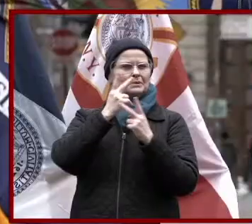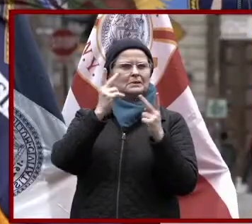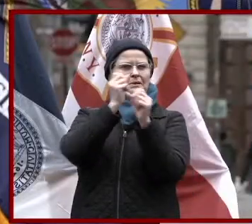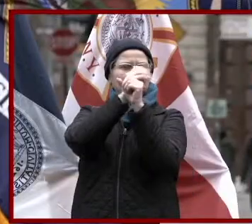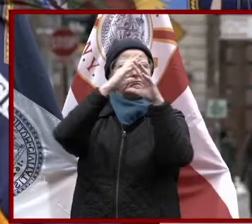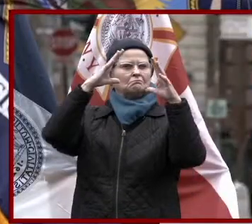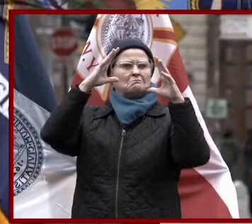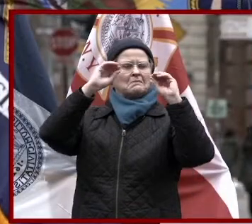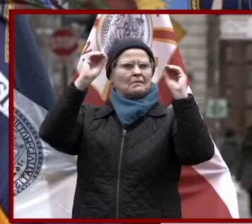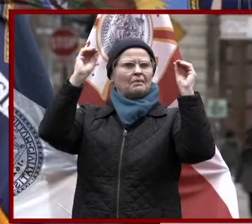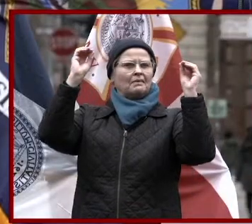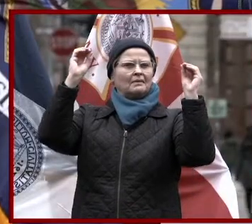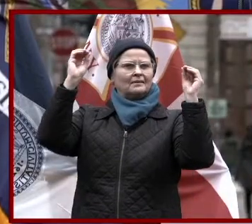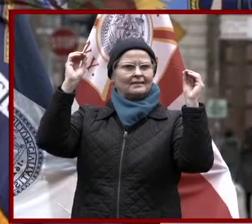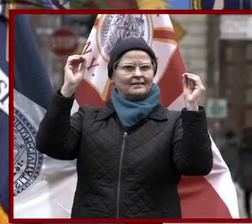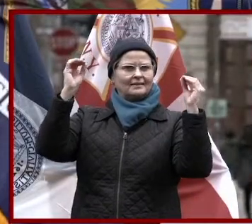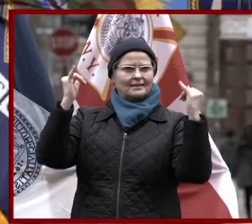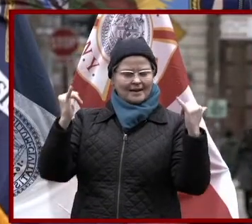blind,